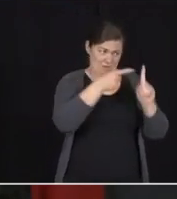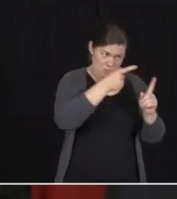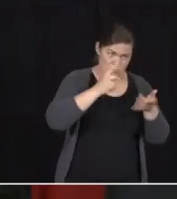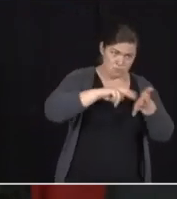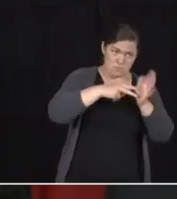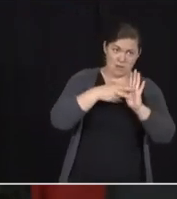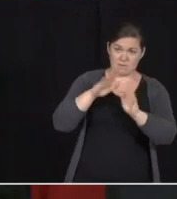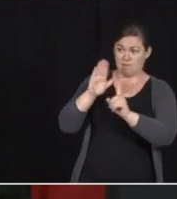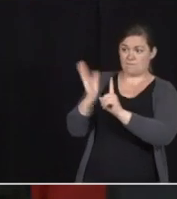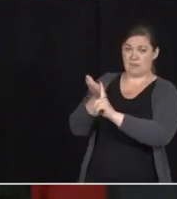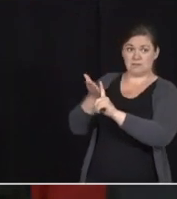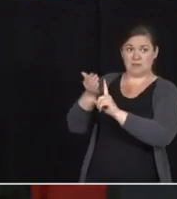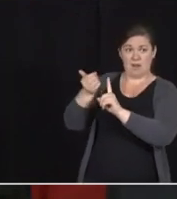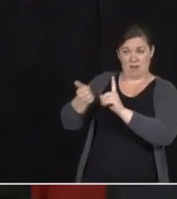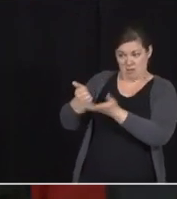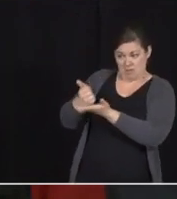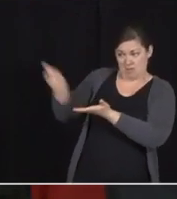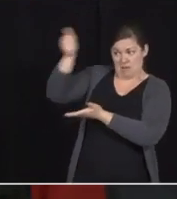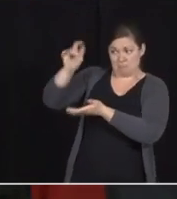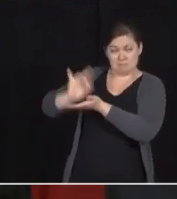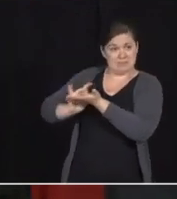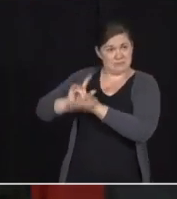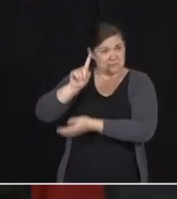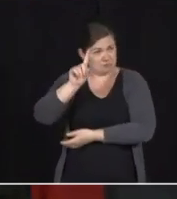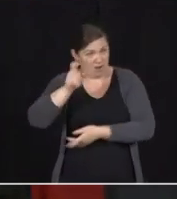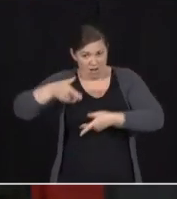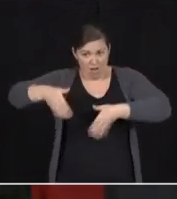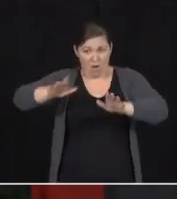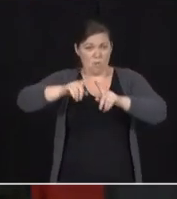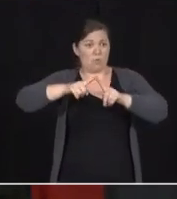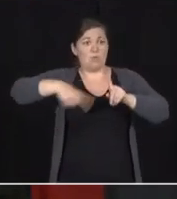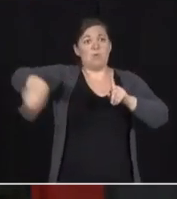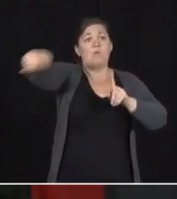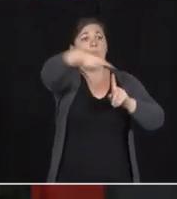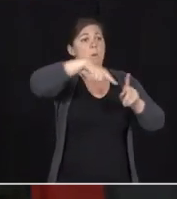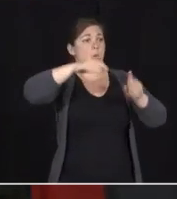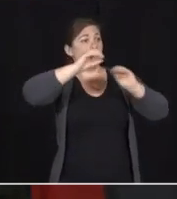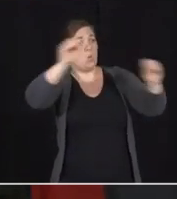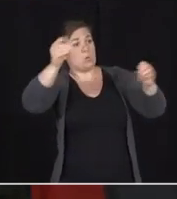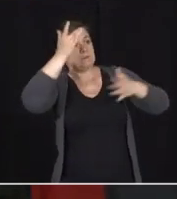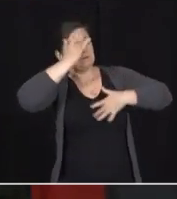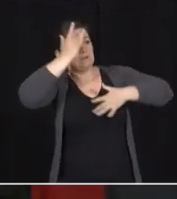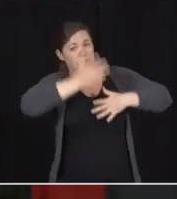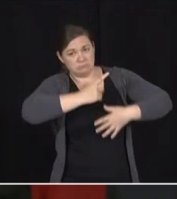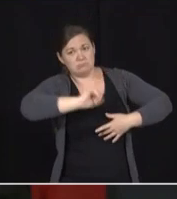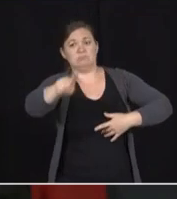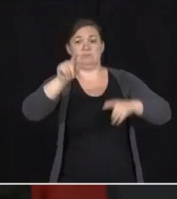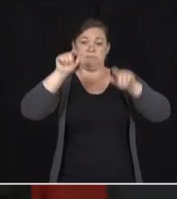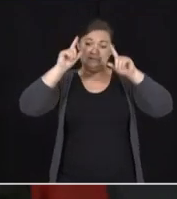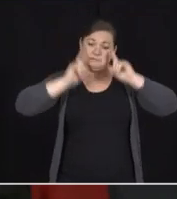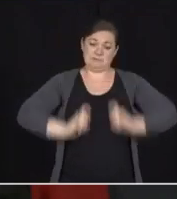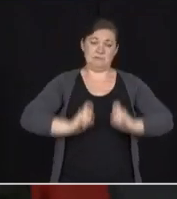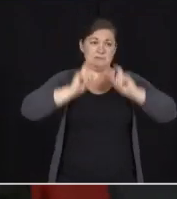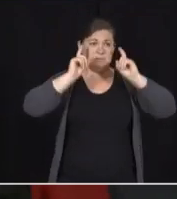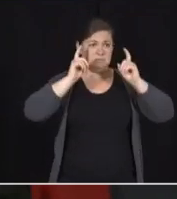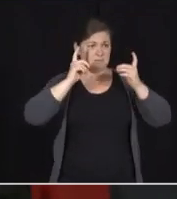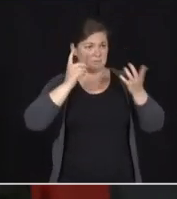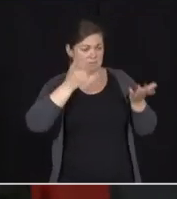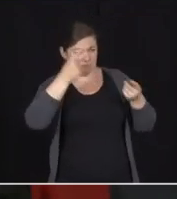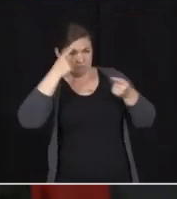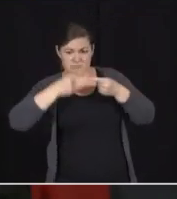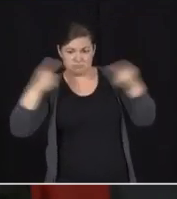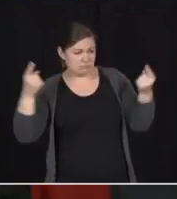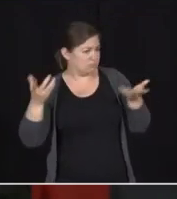or did you have to battle it out with them for them to come around to your way of thinking on this? Well, first of all, there's been absolutely, and I'll